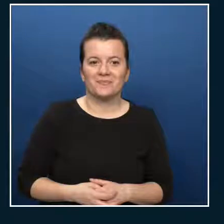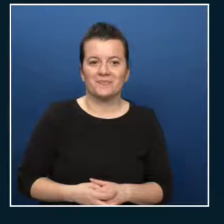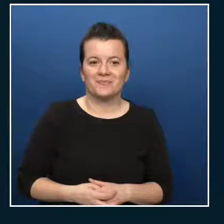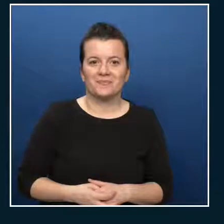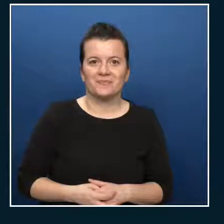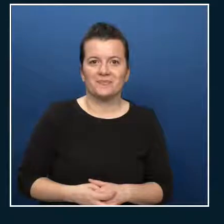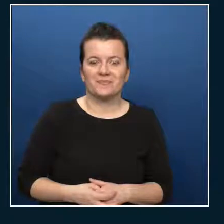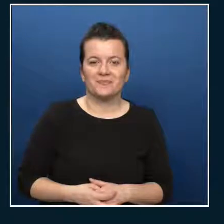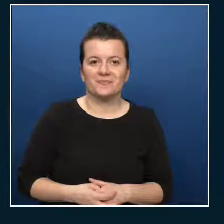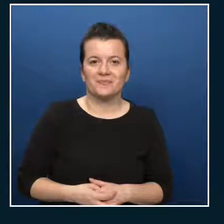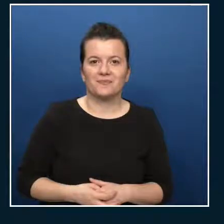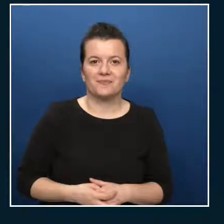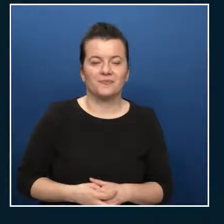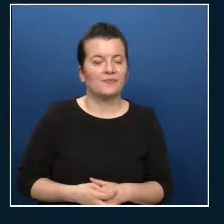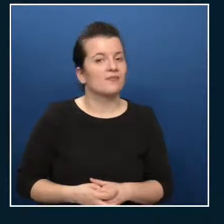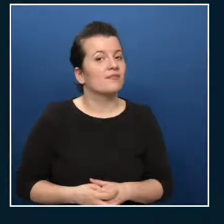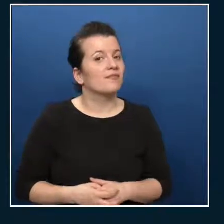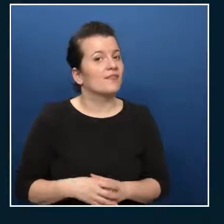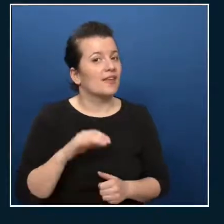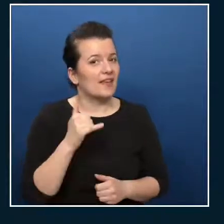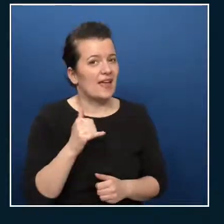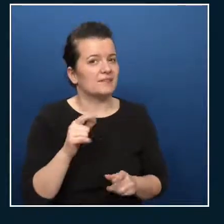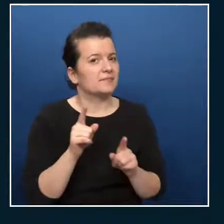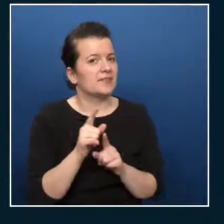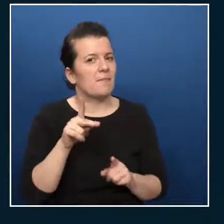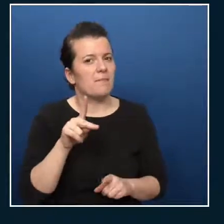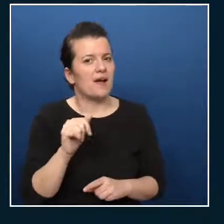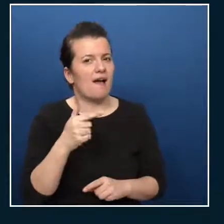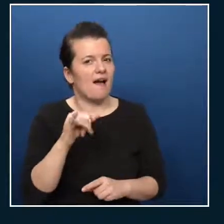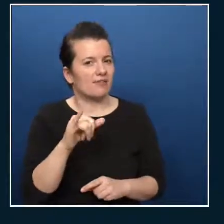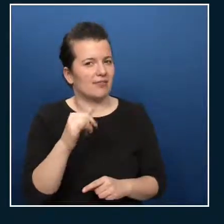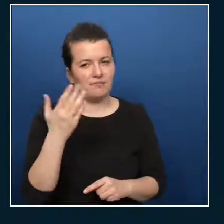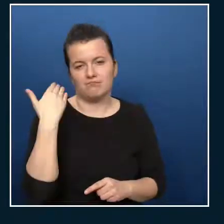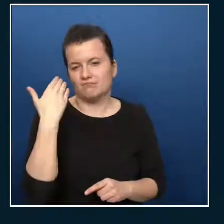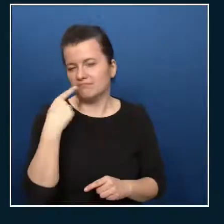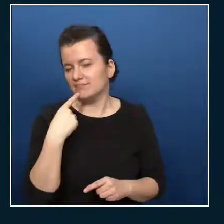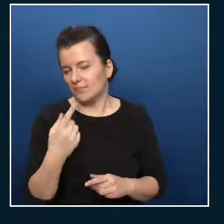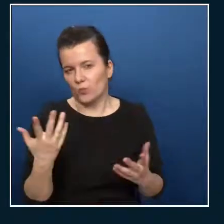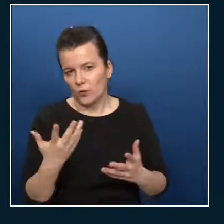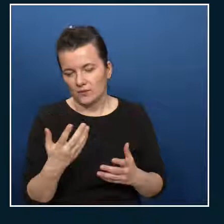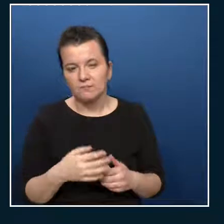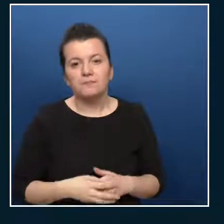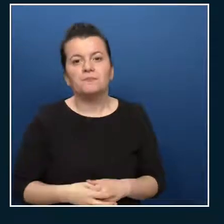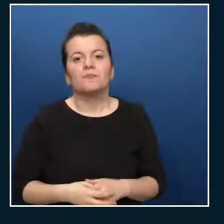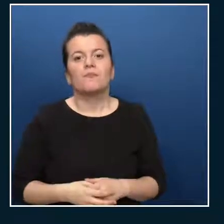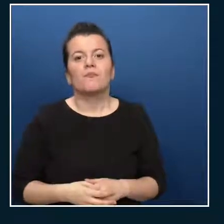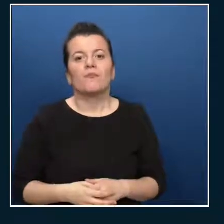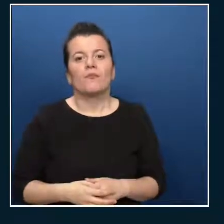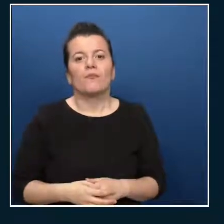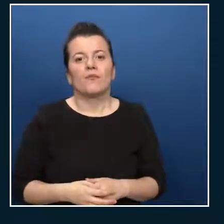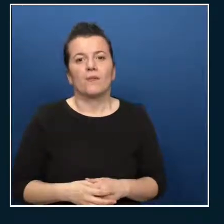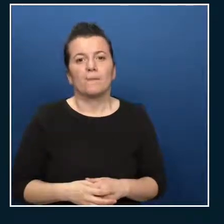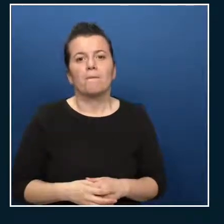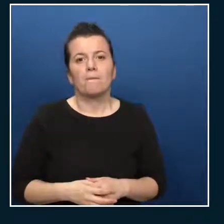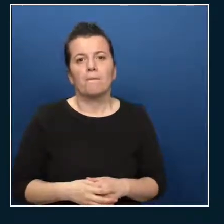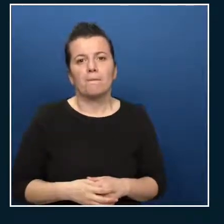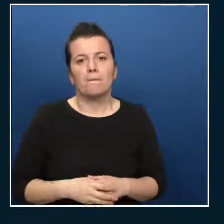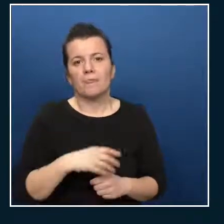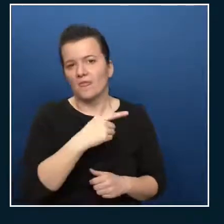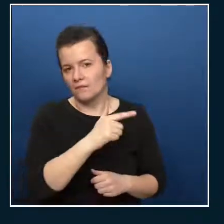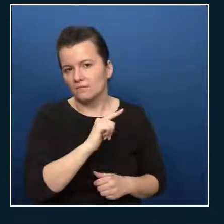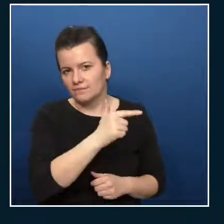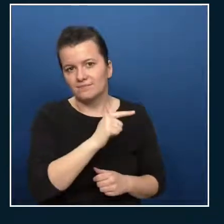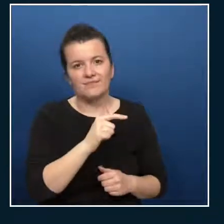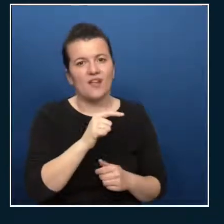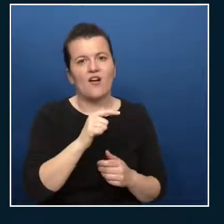Yeah. So like Kathy mentioned earlier on, we've been having conversation about an app we are building behind